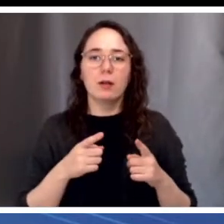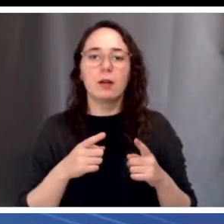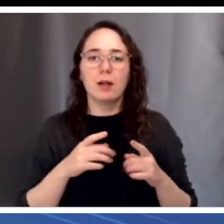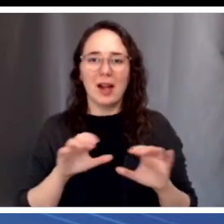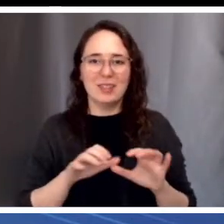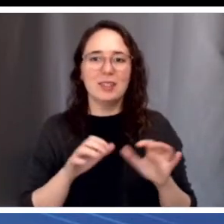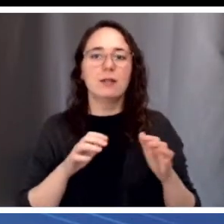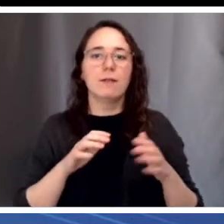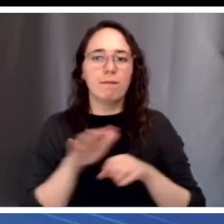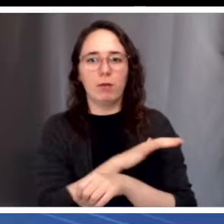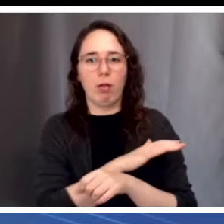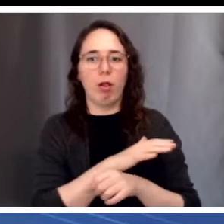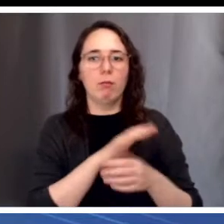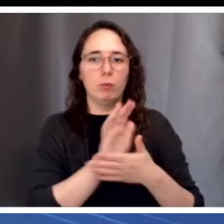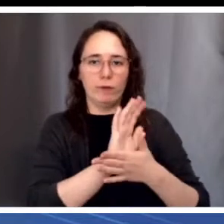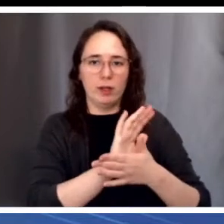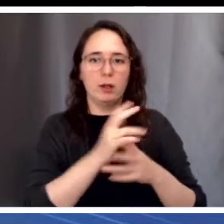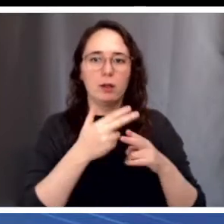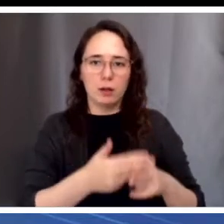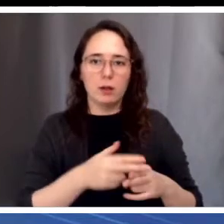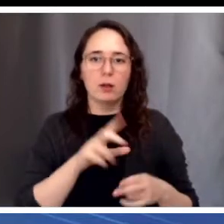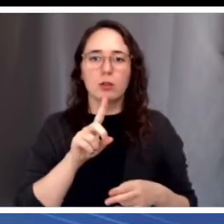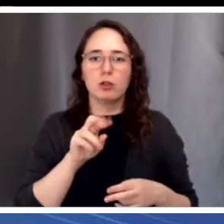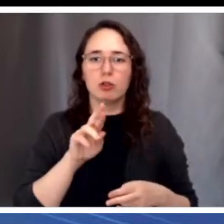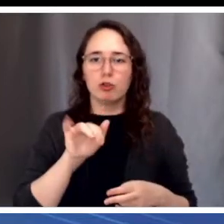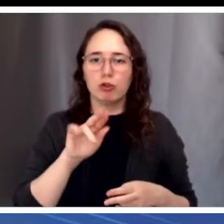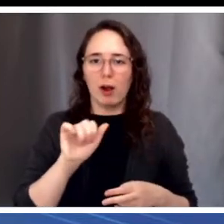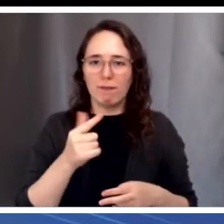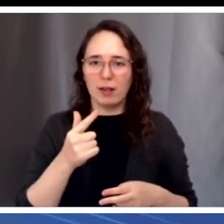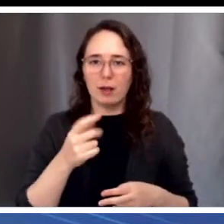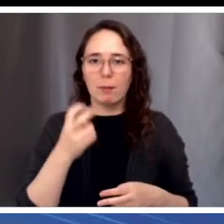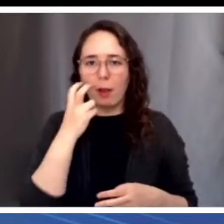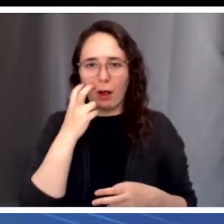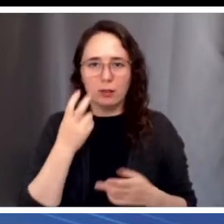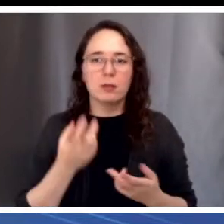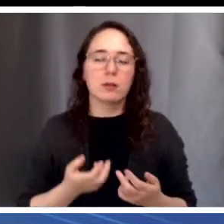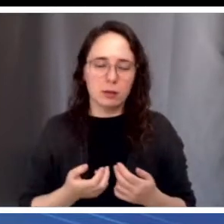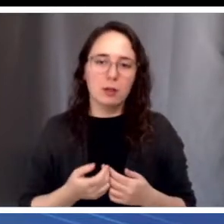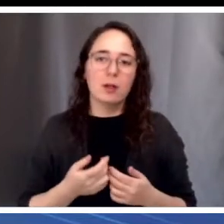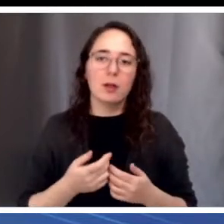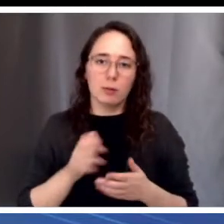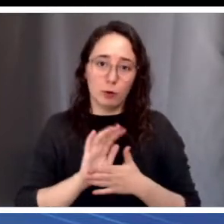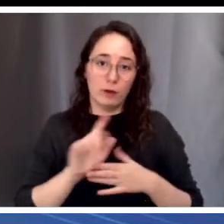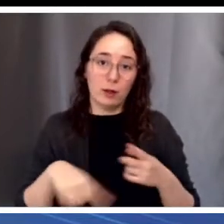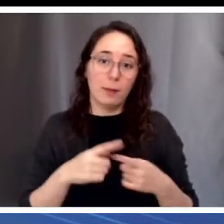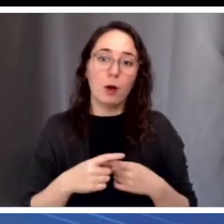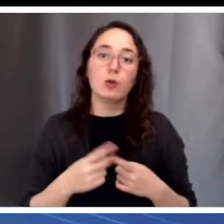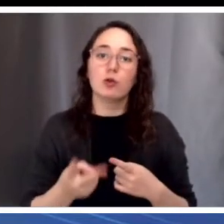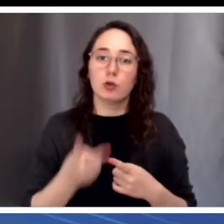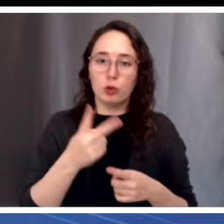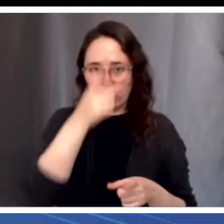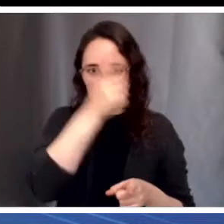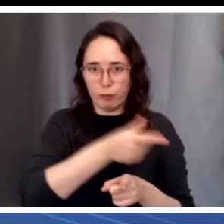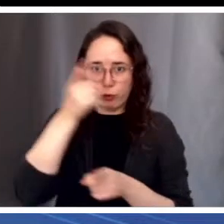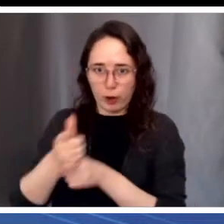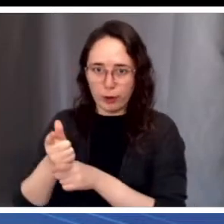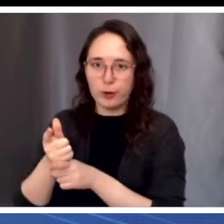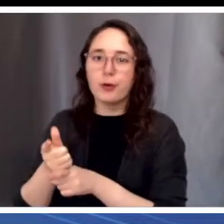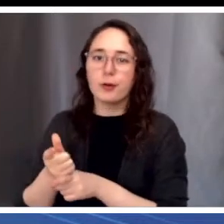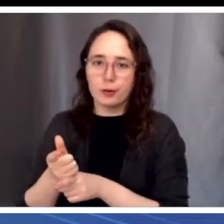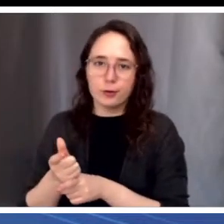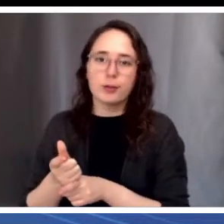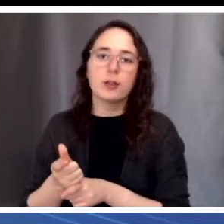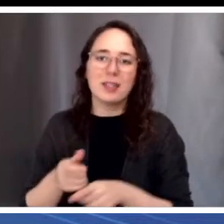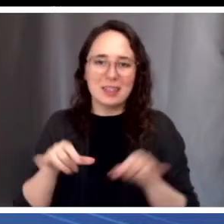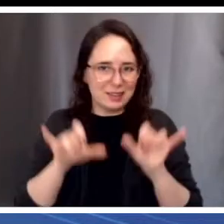driving blind, Todd Purvis and his brother. And this film was about two brothers who have the same eye disease of which they take a road trip around